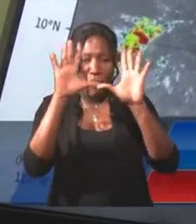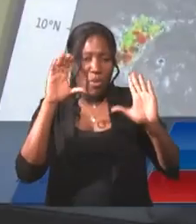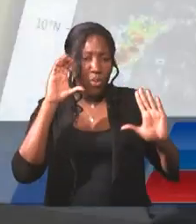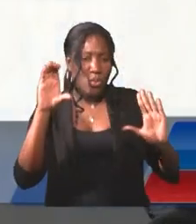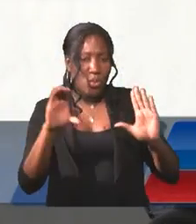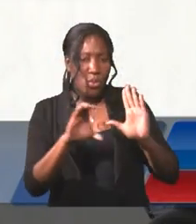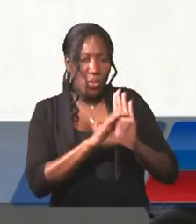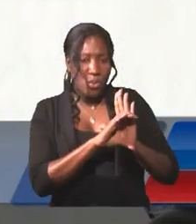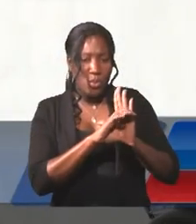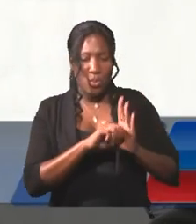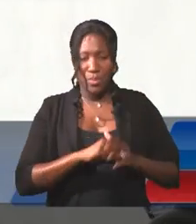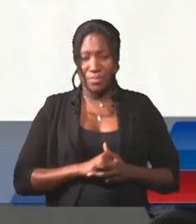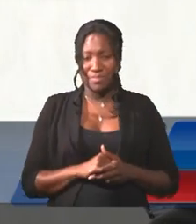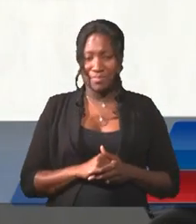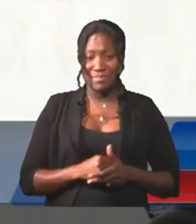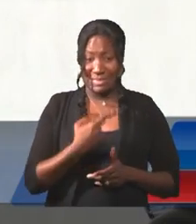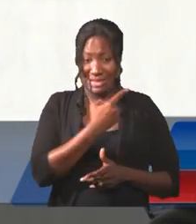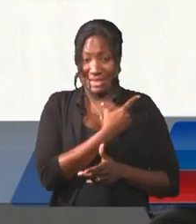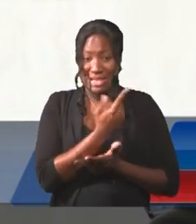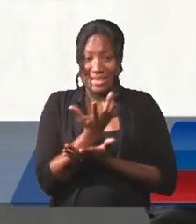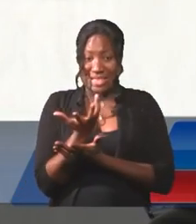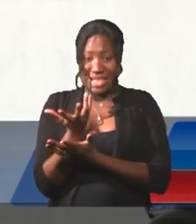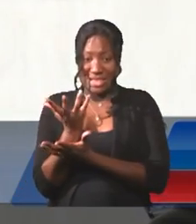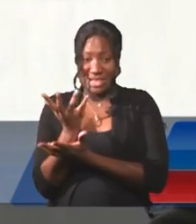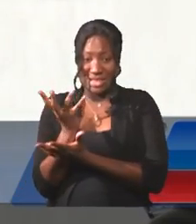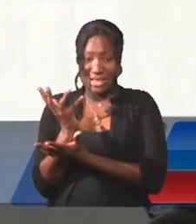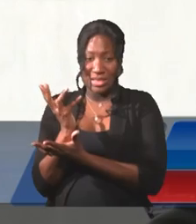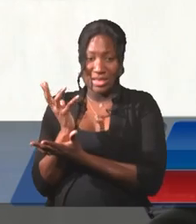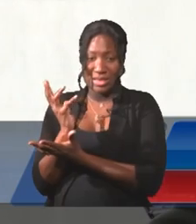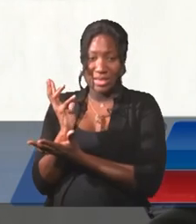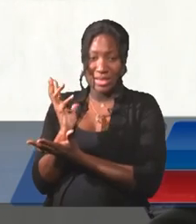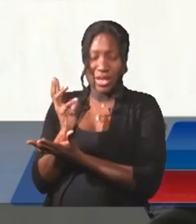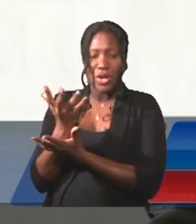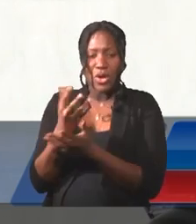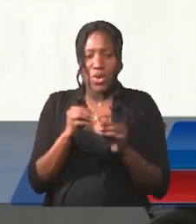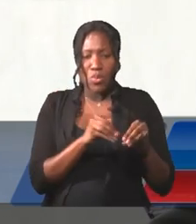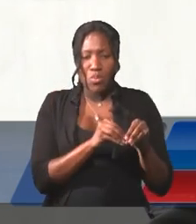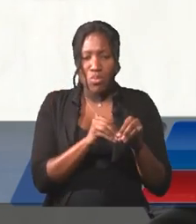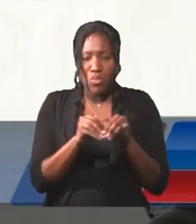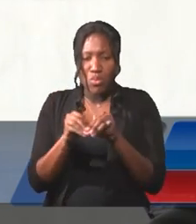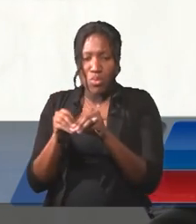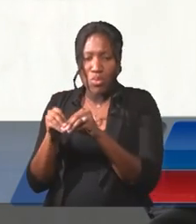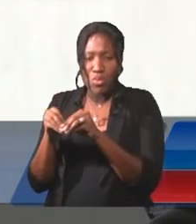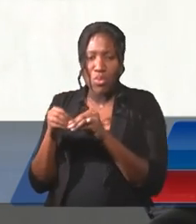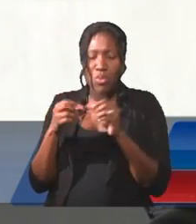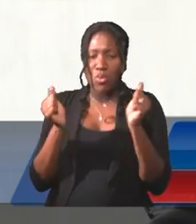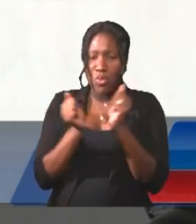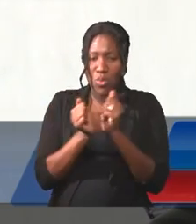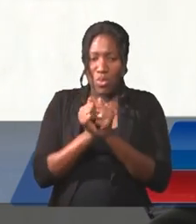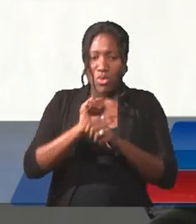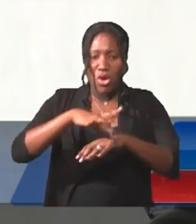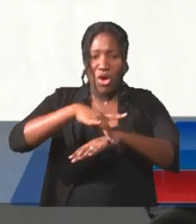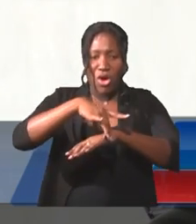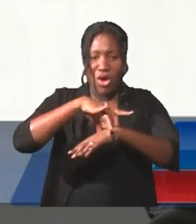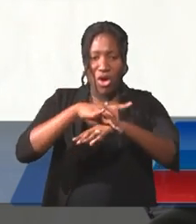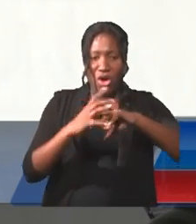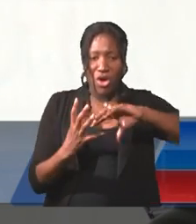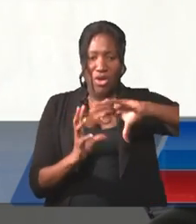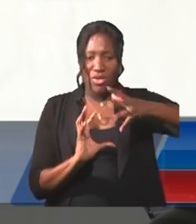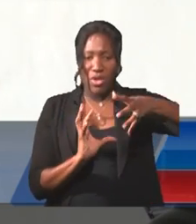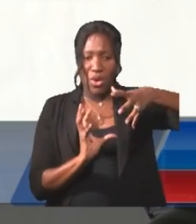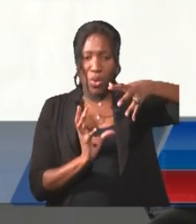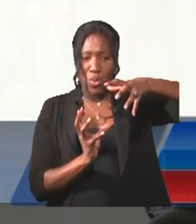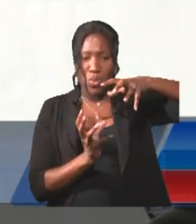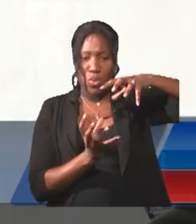data. This satellite is moving together with the rotation of the Earth. So the